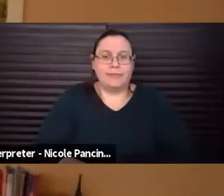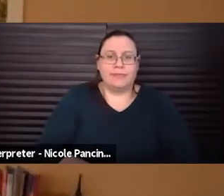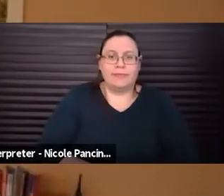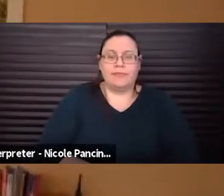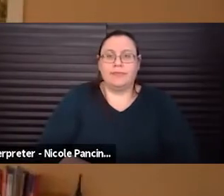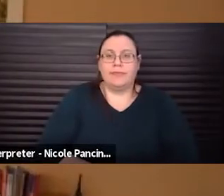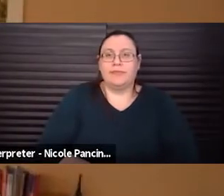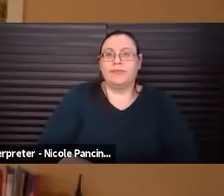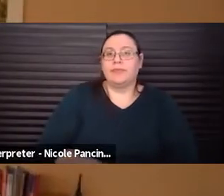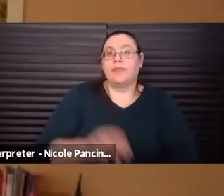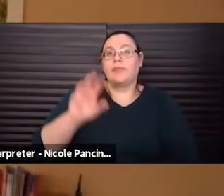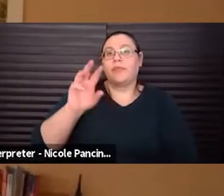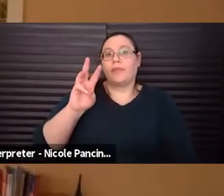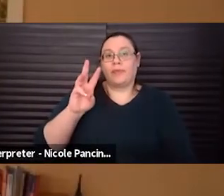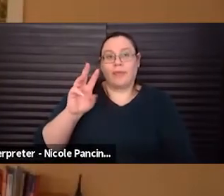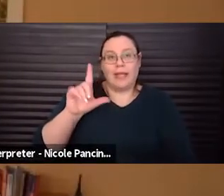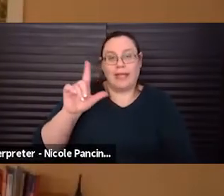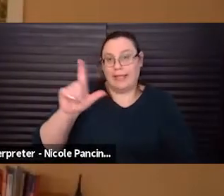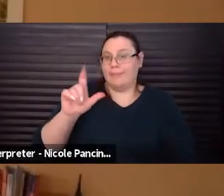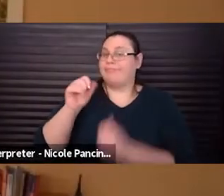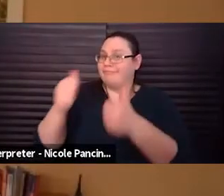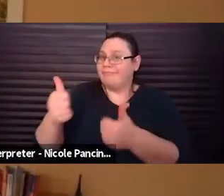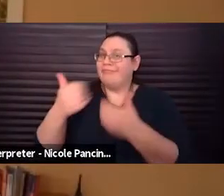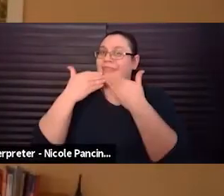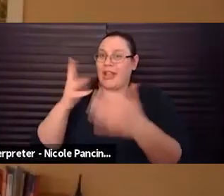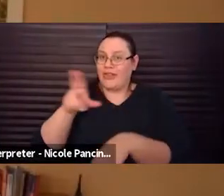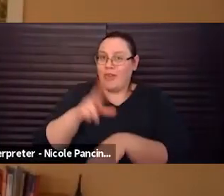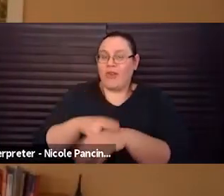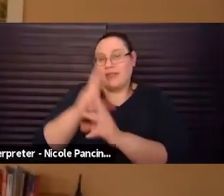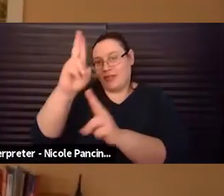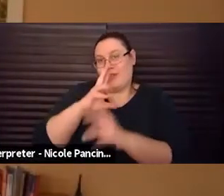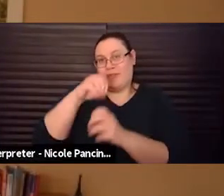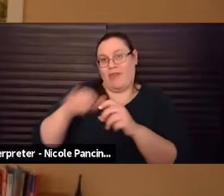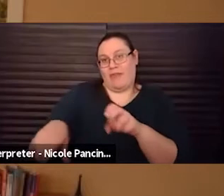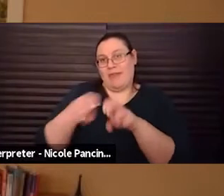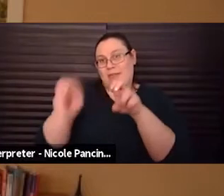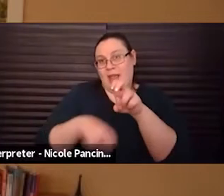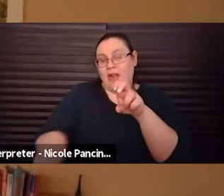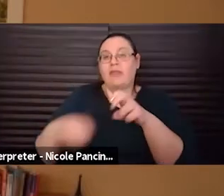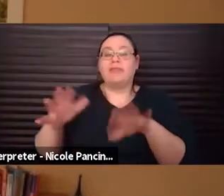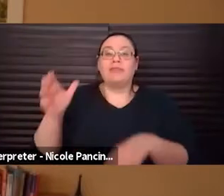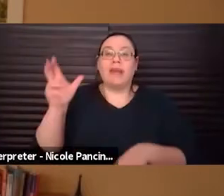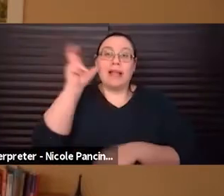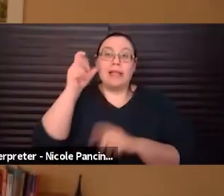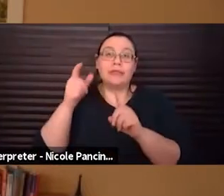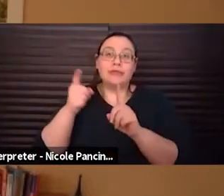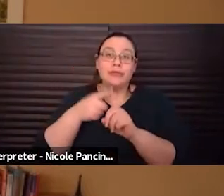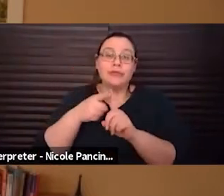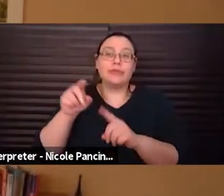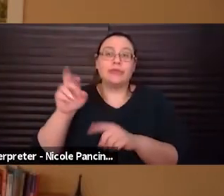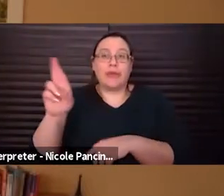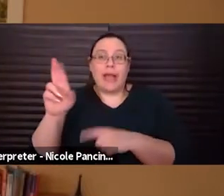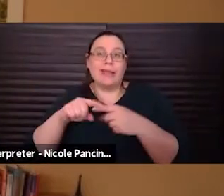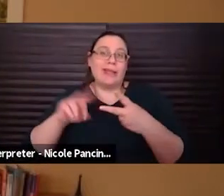Well, just want to say thank you. Of course, it's an honor to be a part of this panel. And as I listened to, you know, Randi and Bonnie